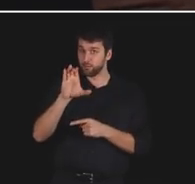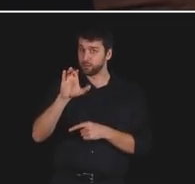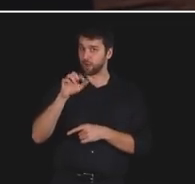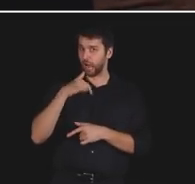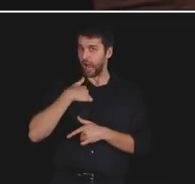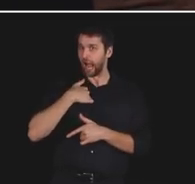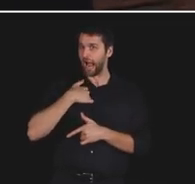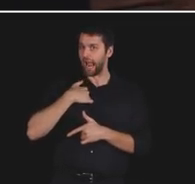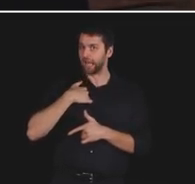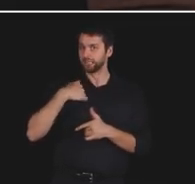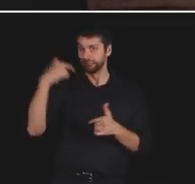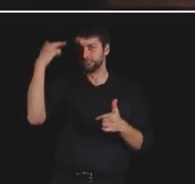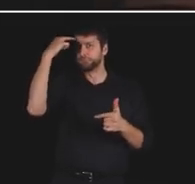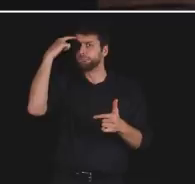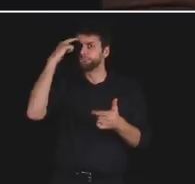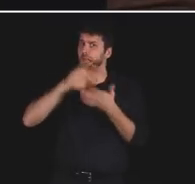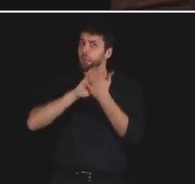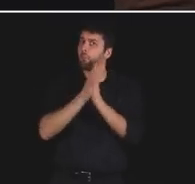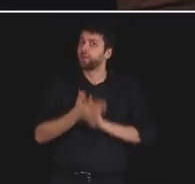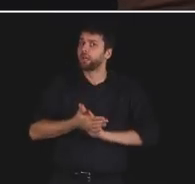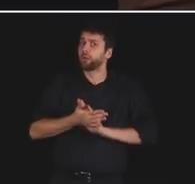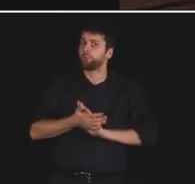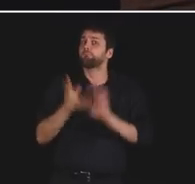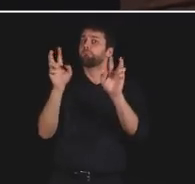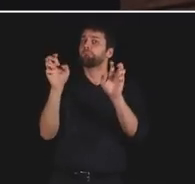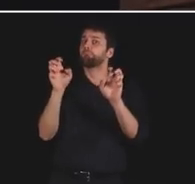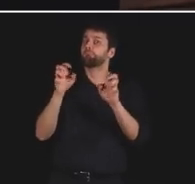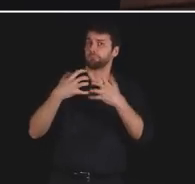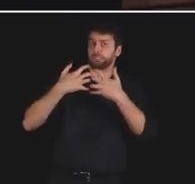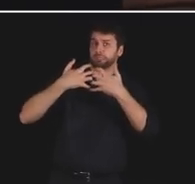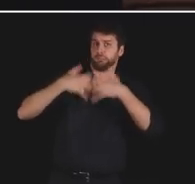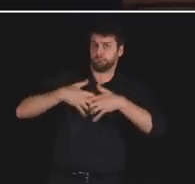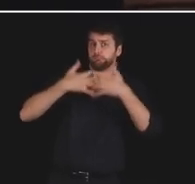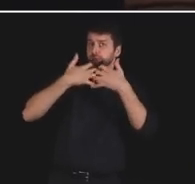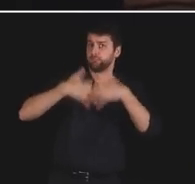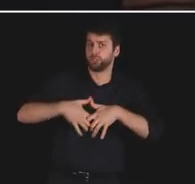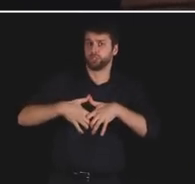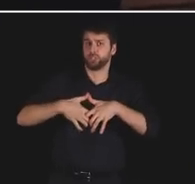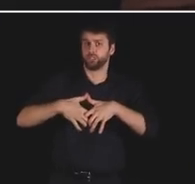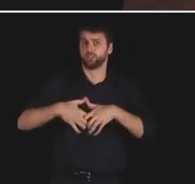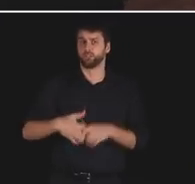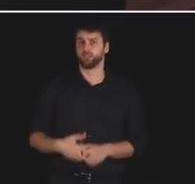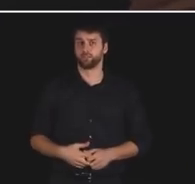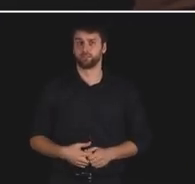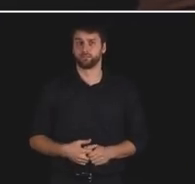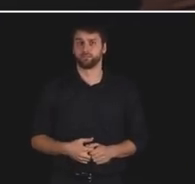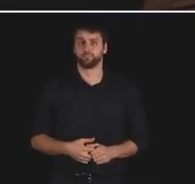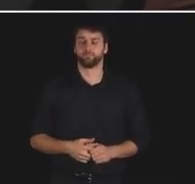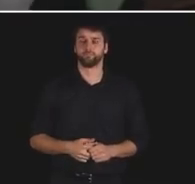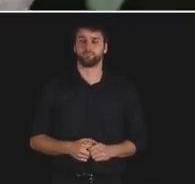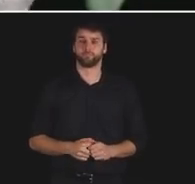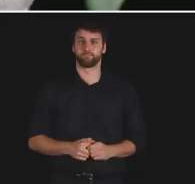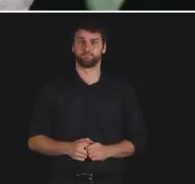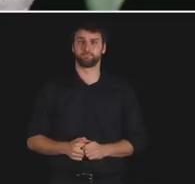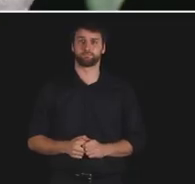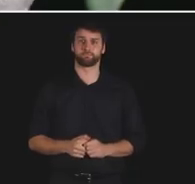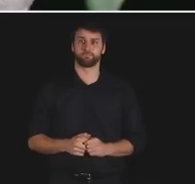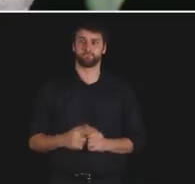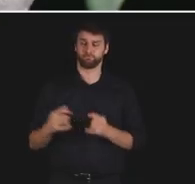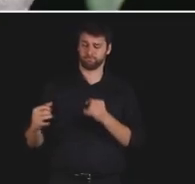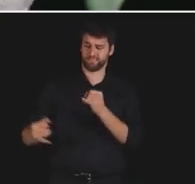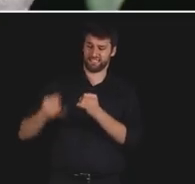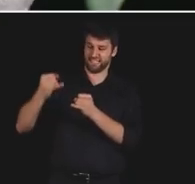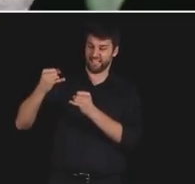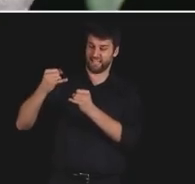was a maniacal bird watching machine with no off switch. Officially, the last bird I saw on New Year's Eve at